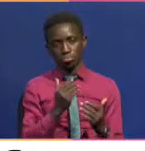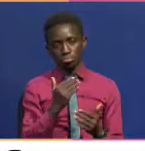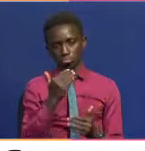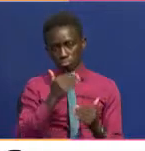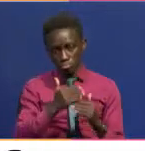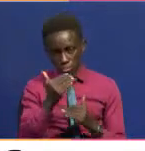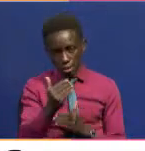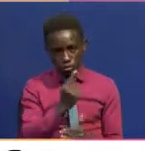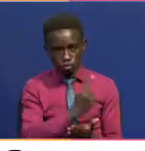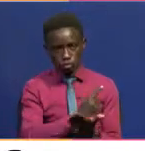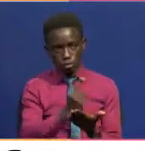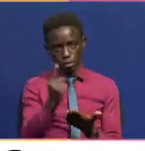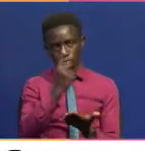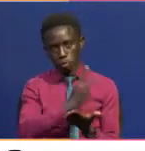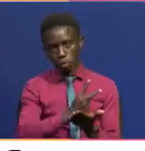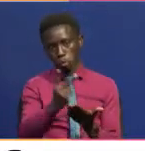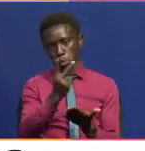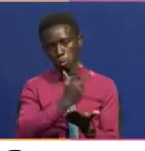3 weeks.